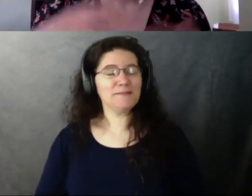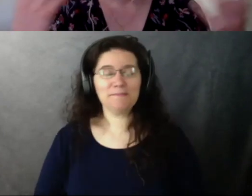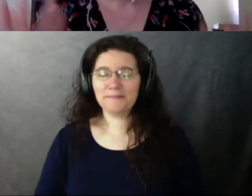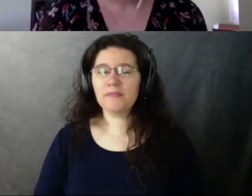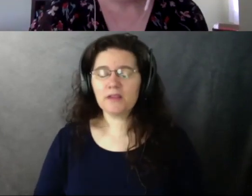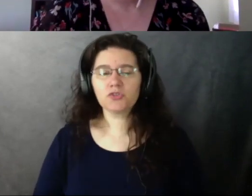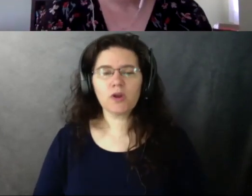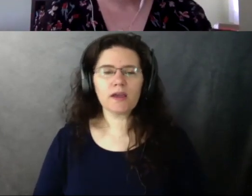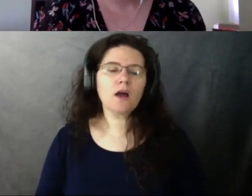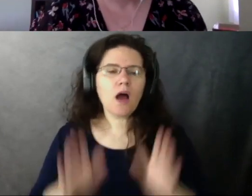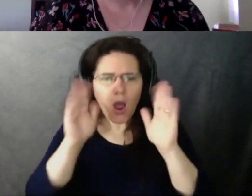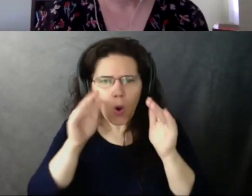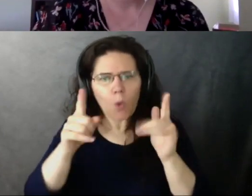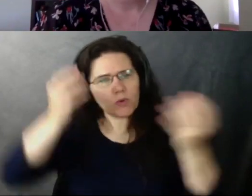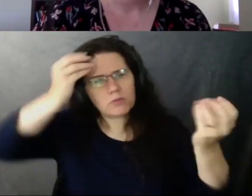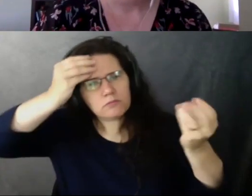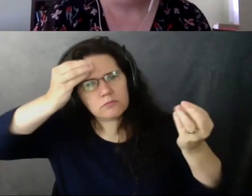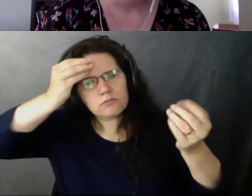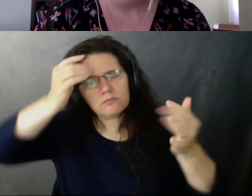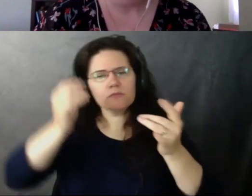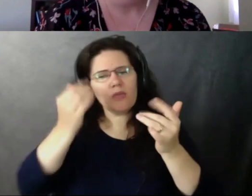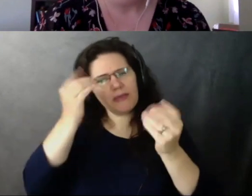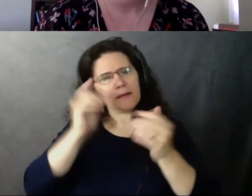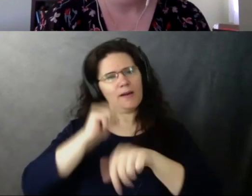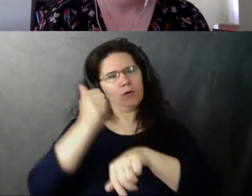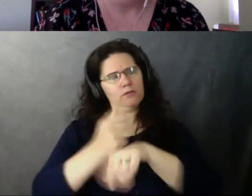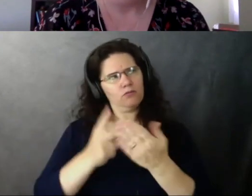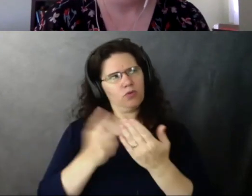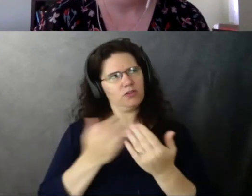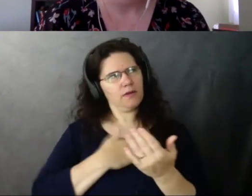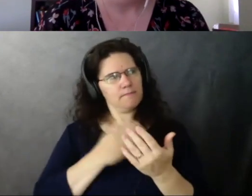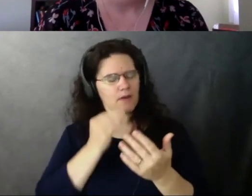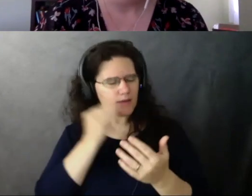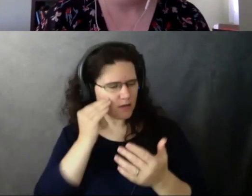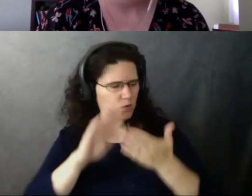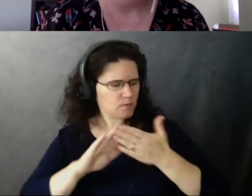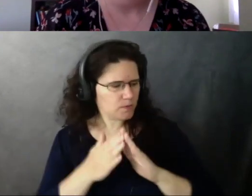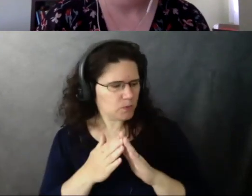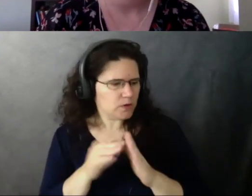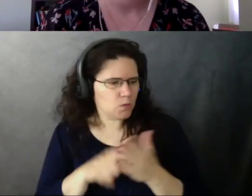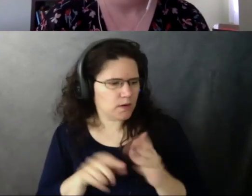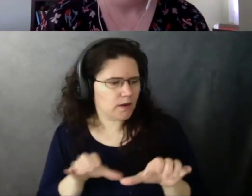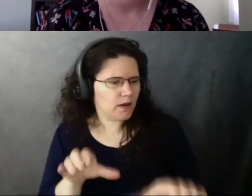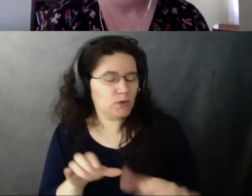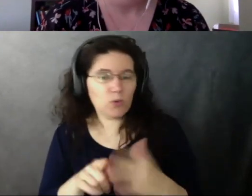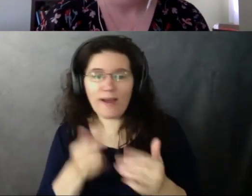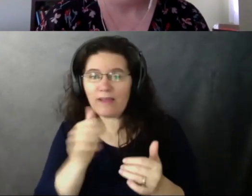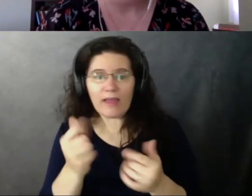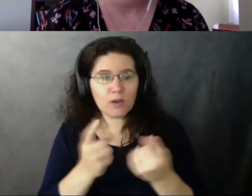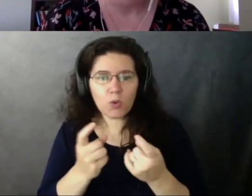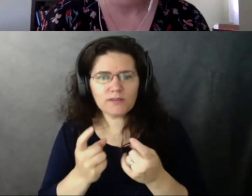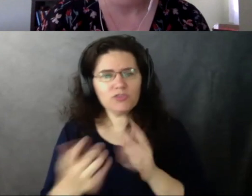should, start an inclusive and disability-centered project in your community. Share your questions with us, continue to